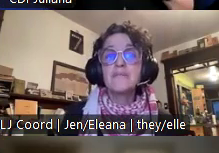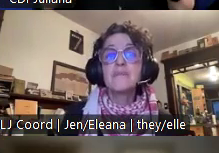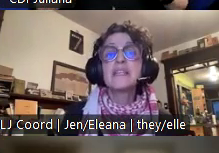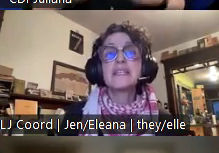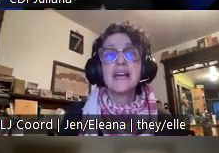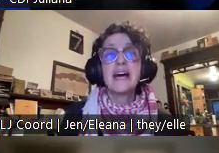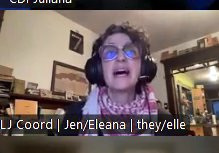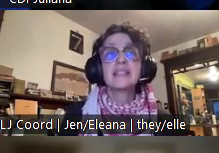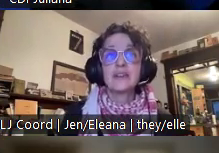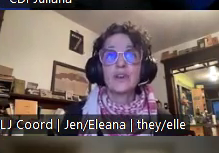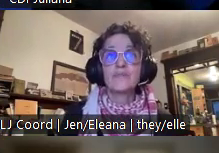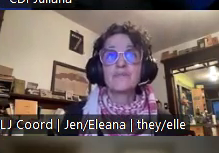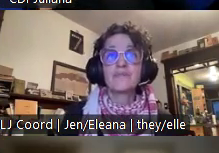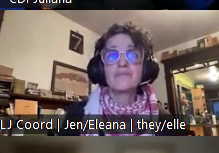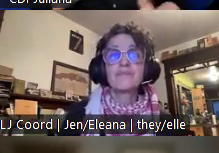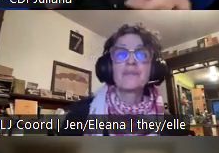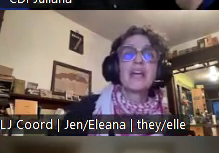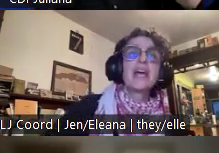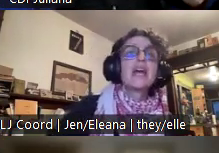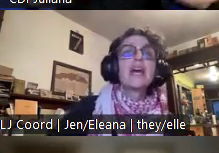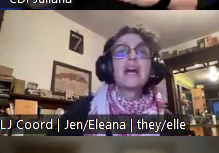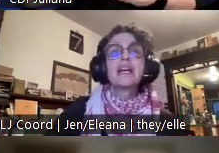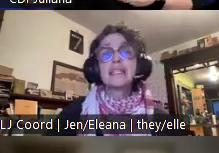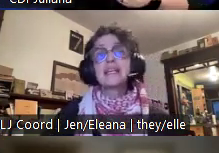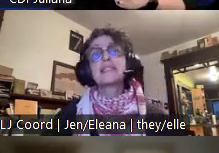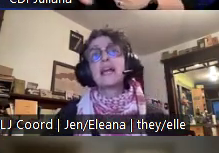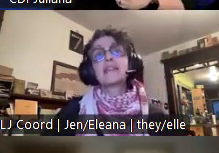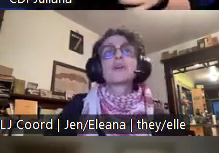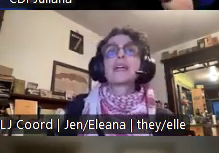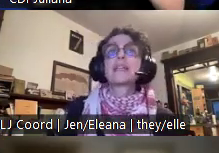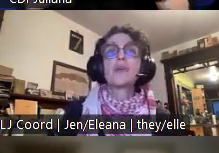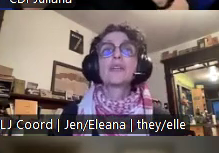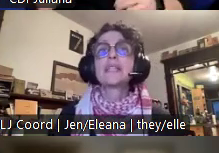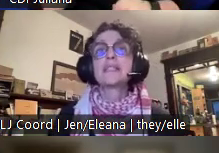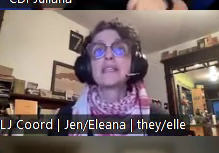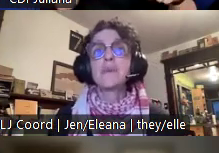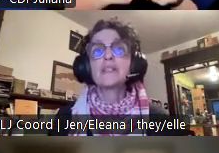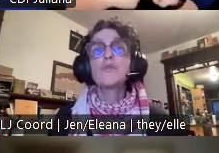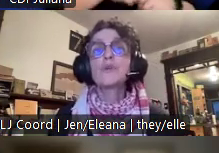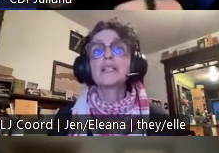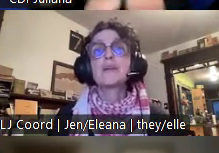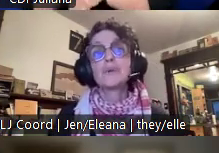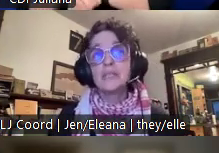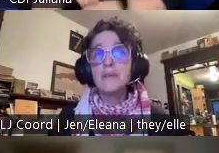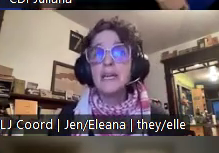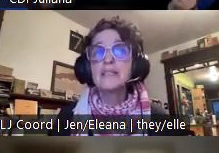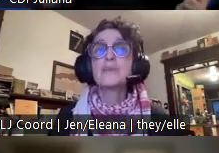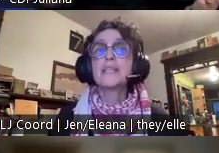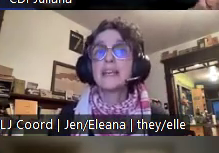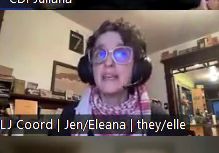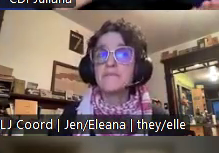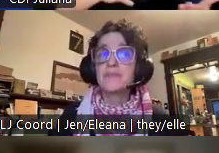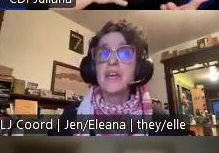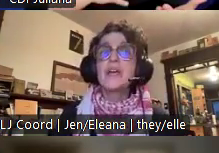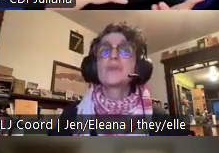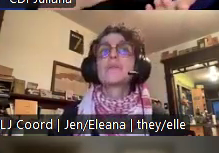autointerpretarse si other than desea Spanish, hacerlo. English, and ASL. Please Gracias a los organizadores de self-interpret este if you are espacio por using hacer another posible que language. estemos